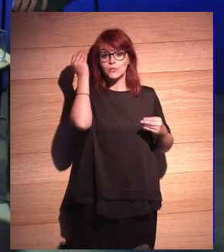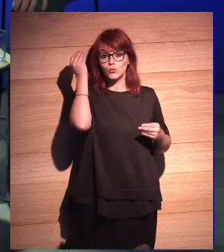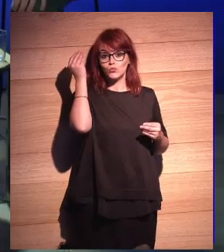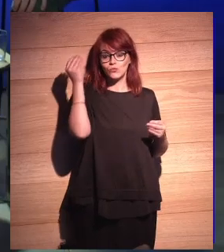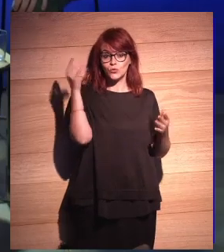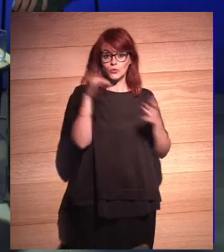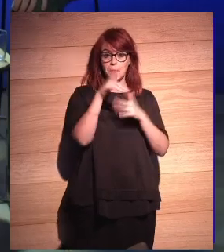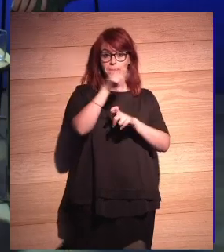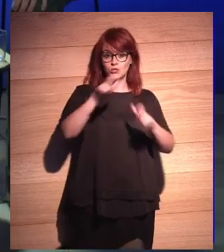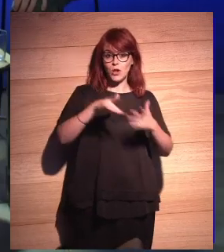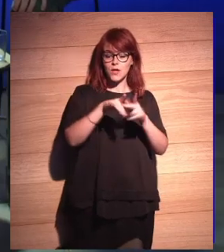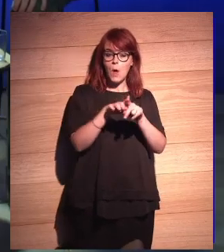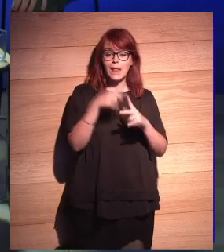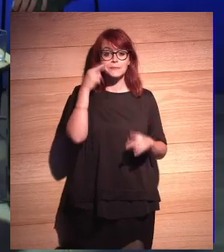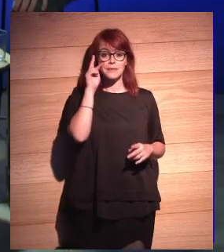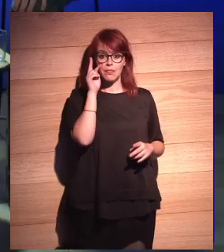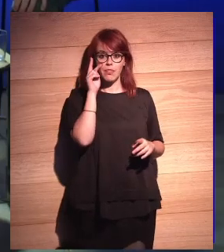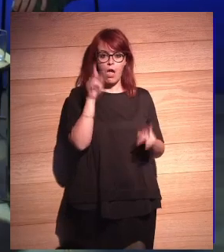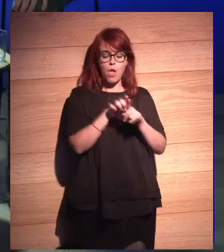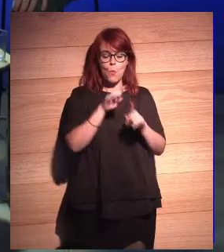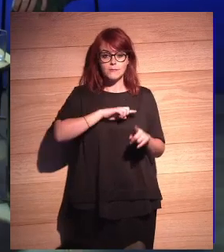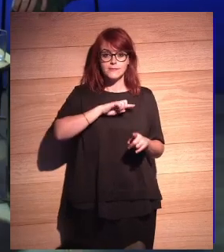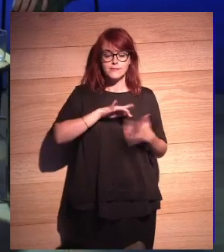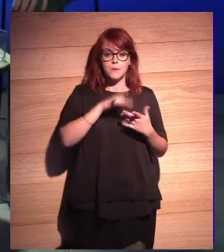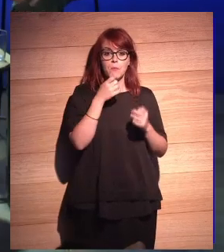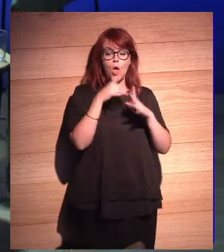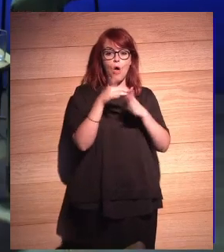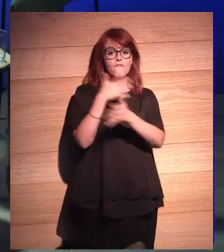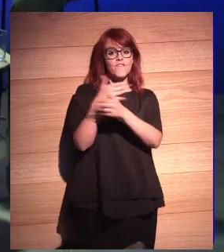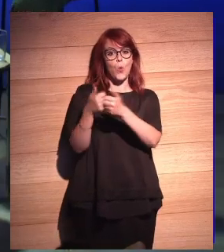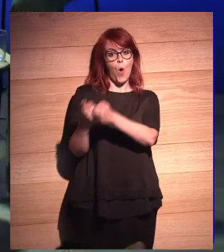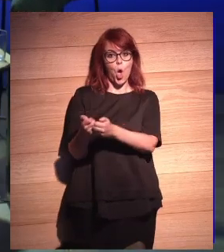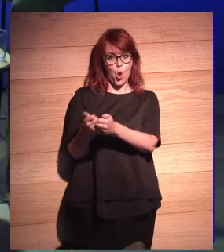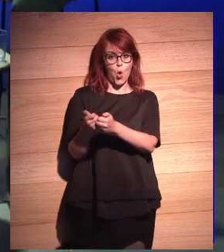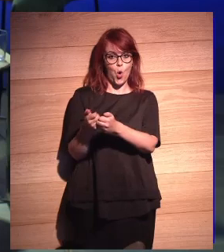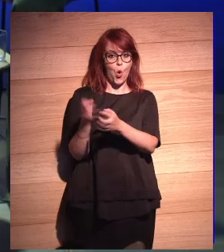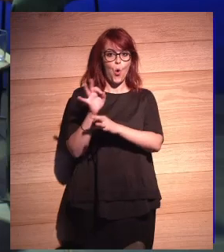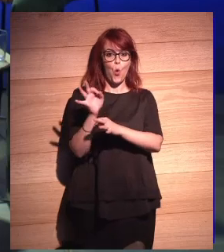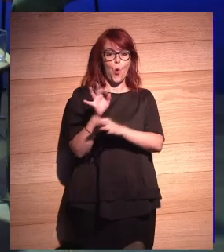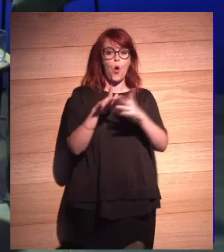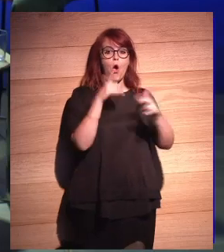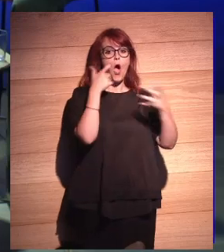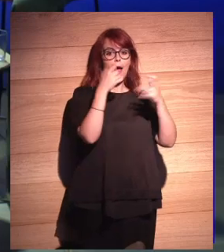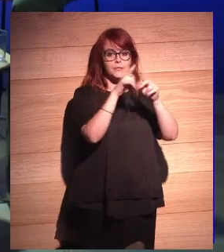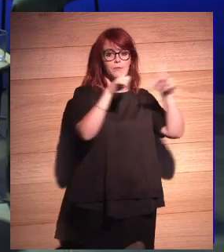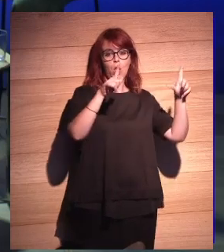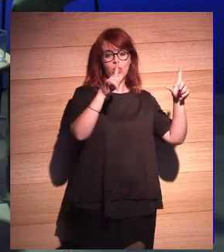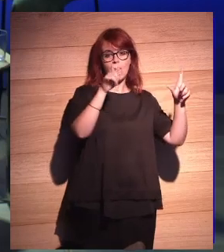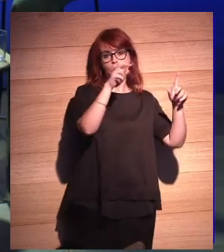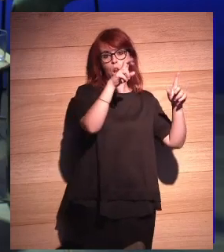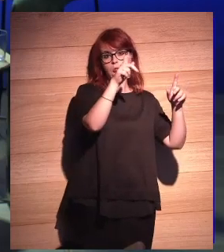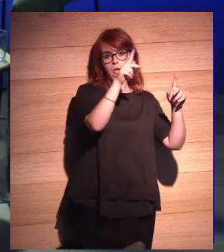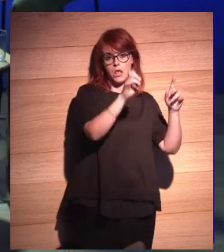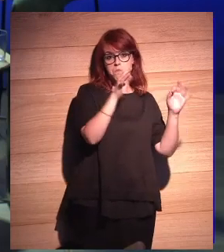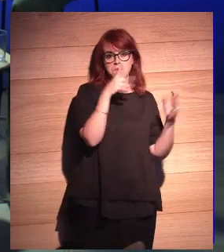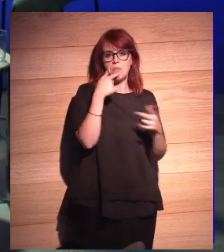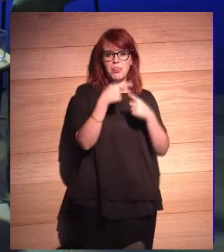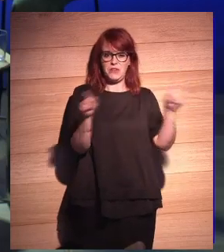don't think that anybody has the same experience in a video game and in a